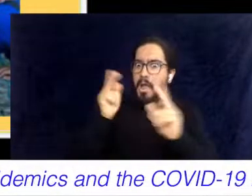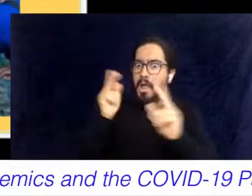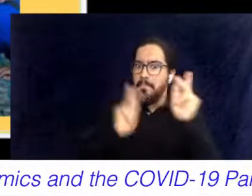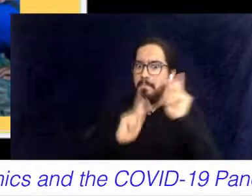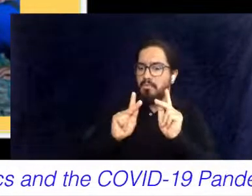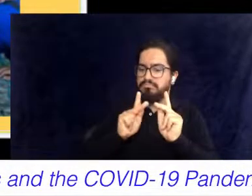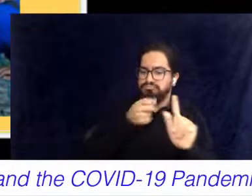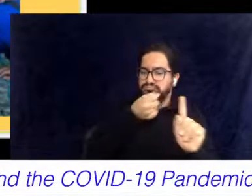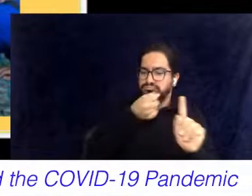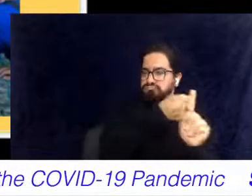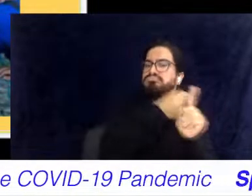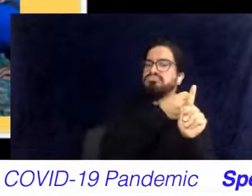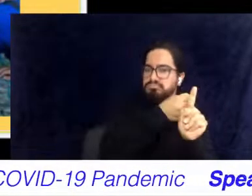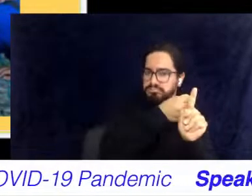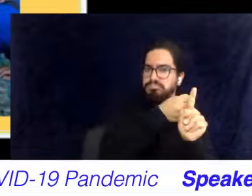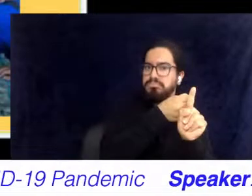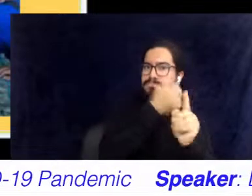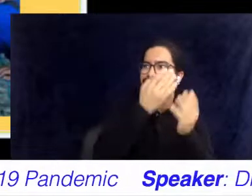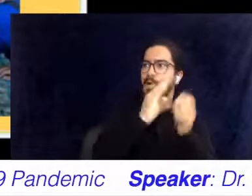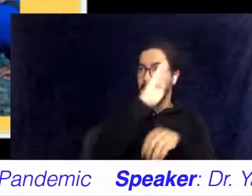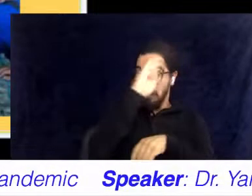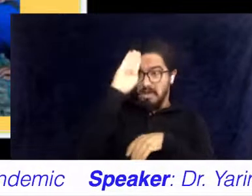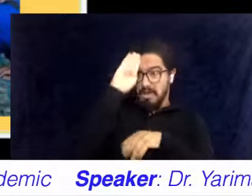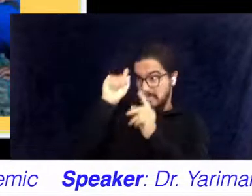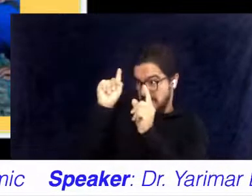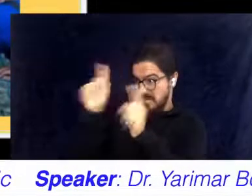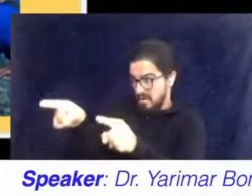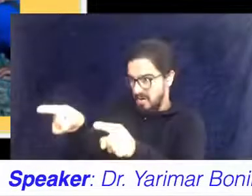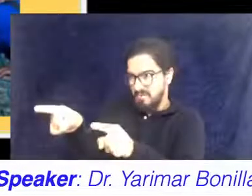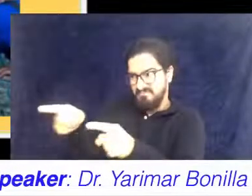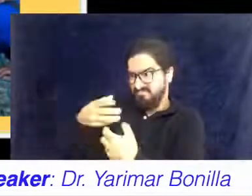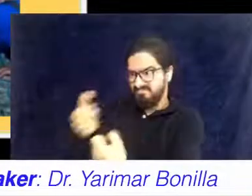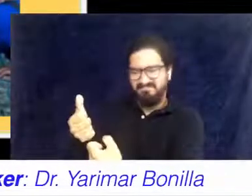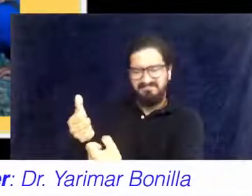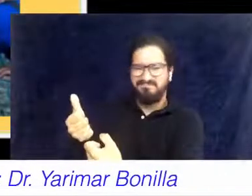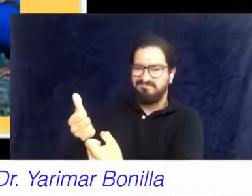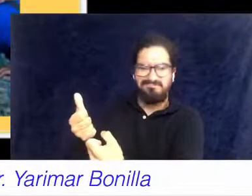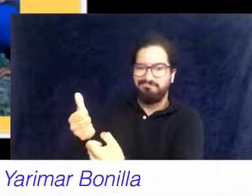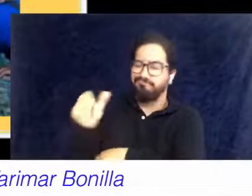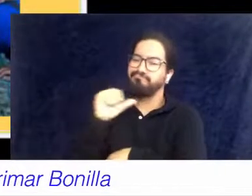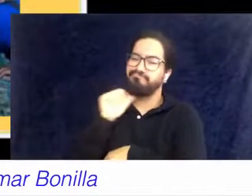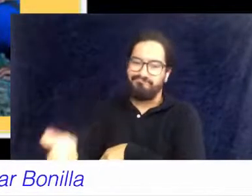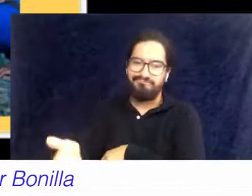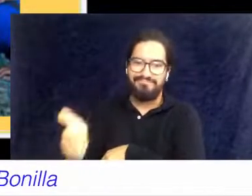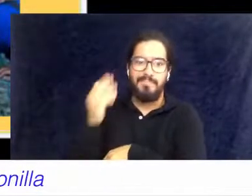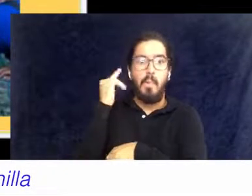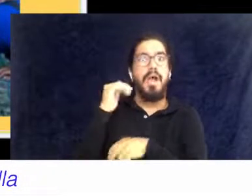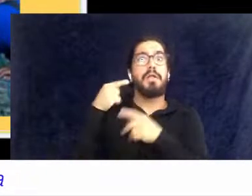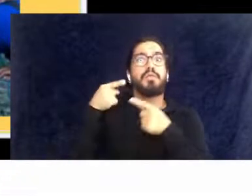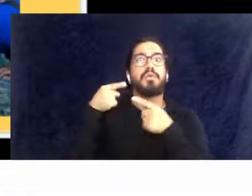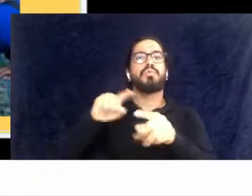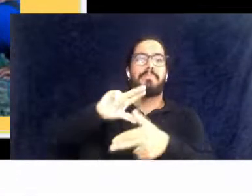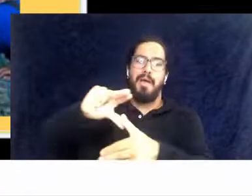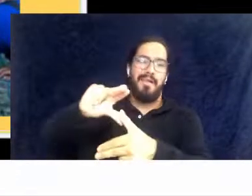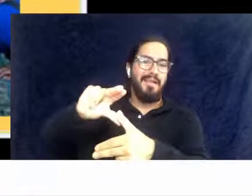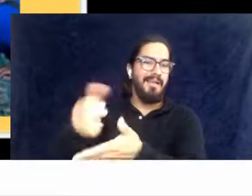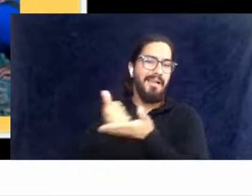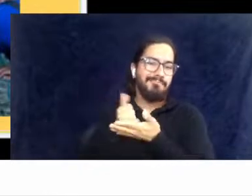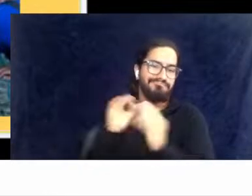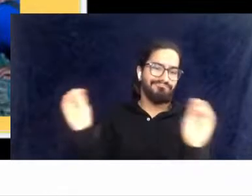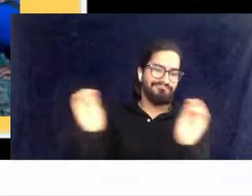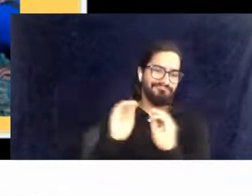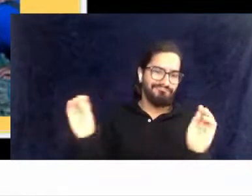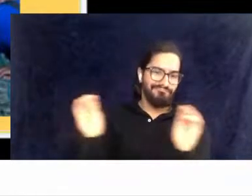get, the attention that they need because they weren't able to do that during Hurricane Maria. So I think when the governor here initially